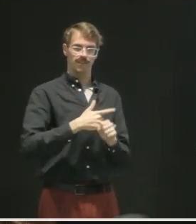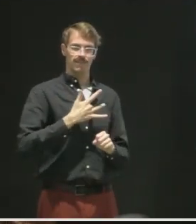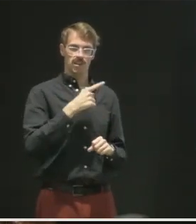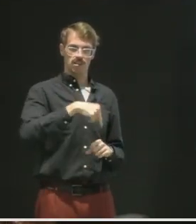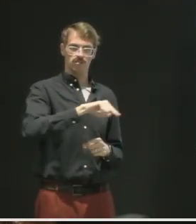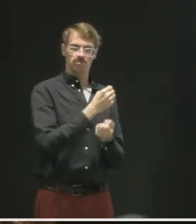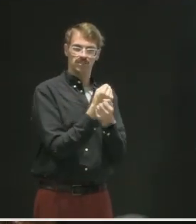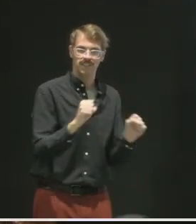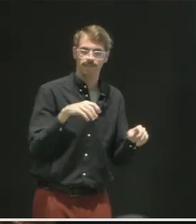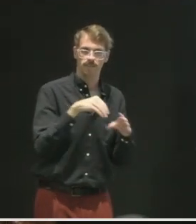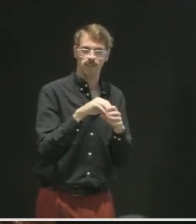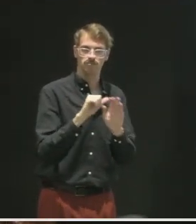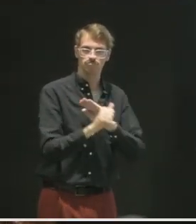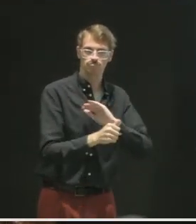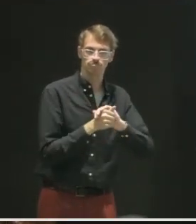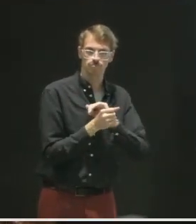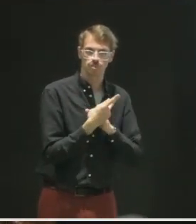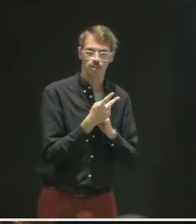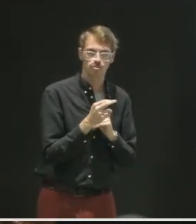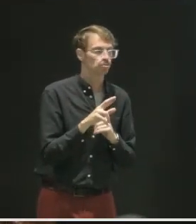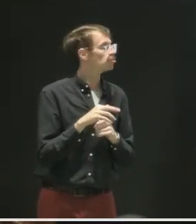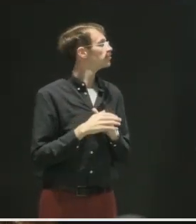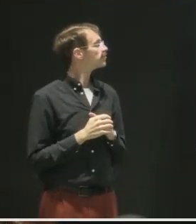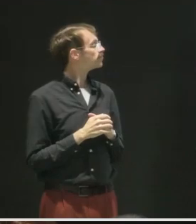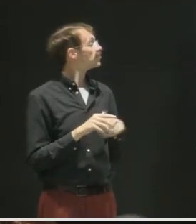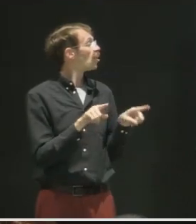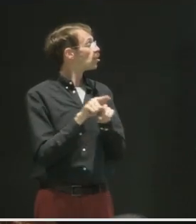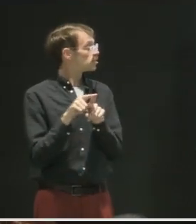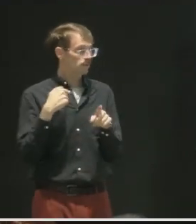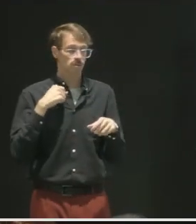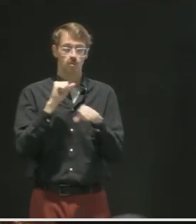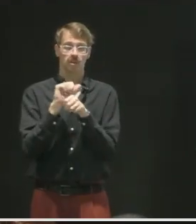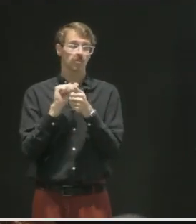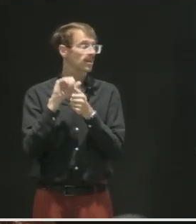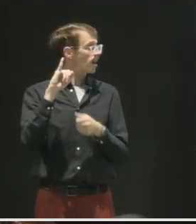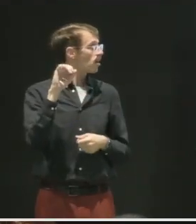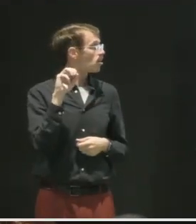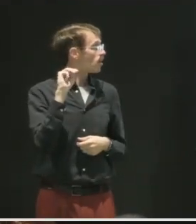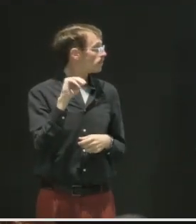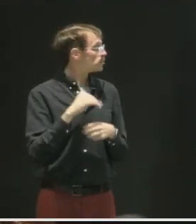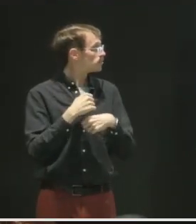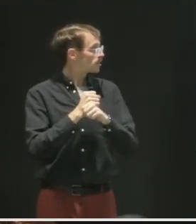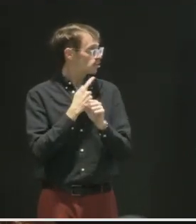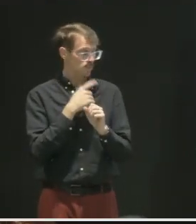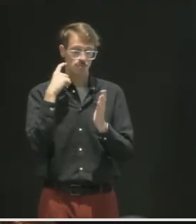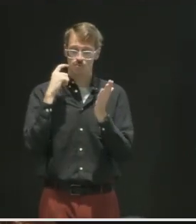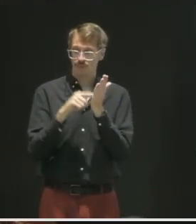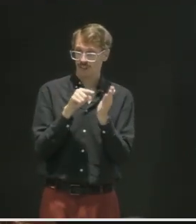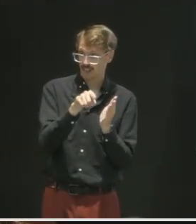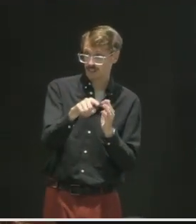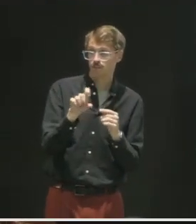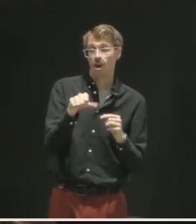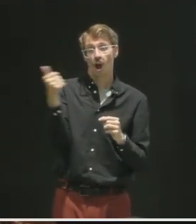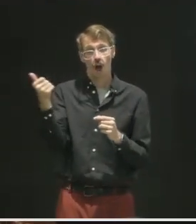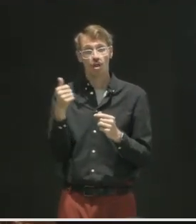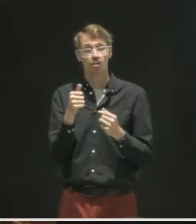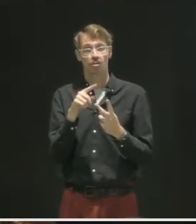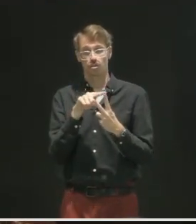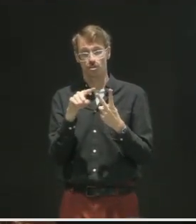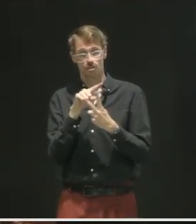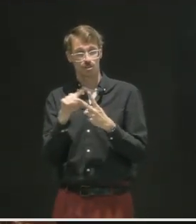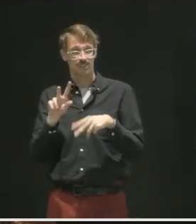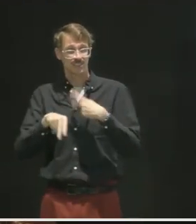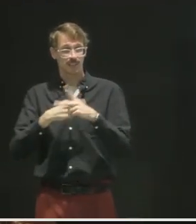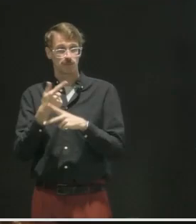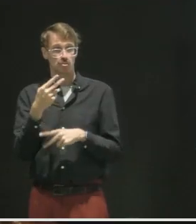quite closely with our colleagues at IOM to ensure that shelter managers get the training that they need to recognize the two other forms of